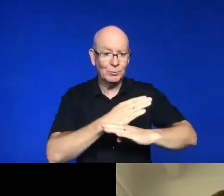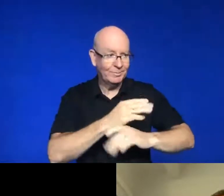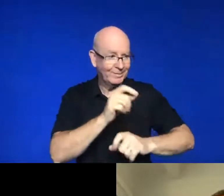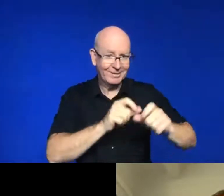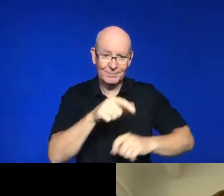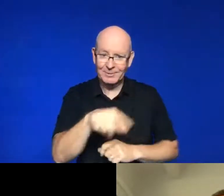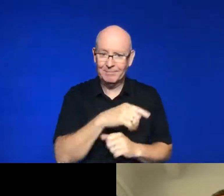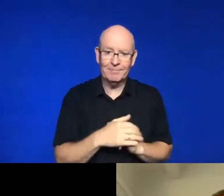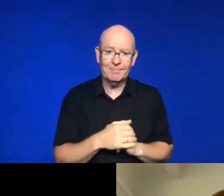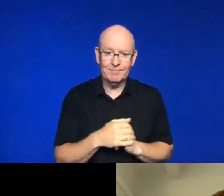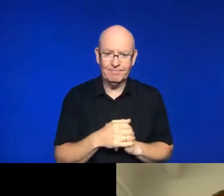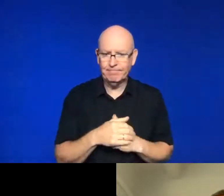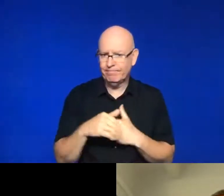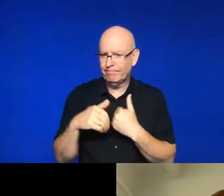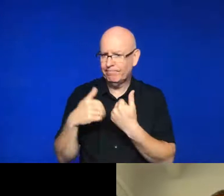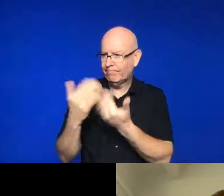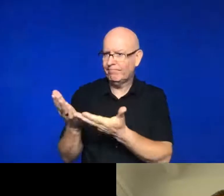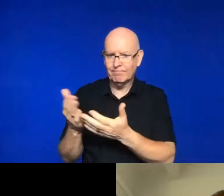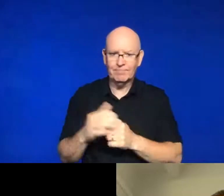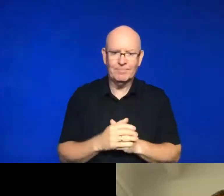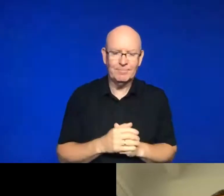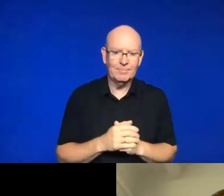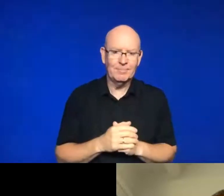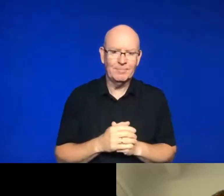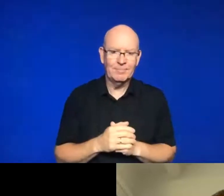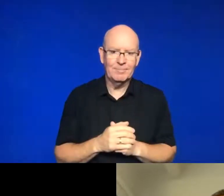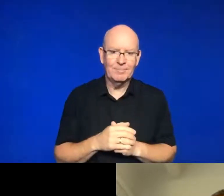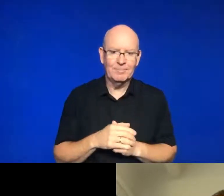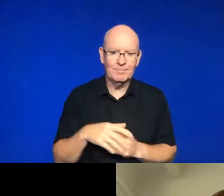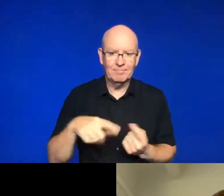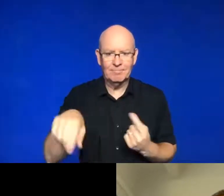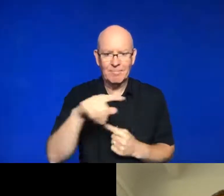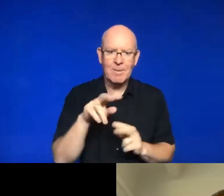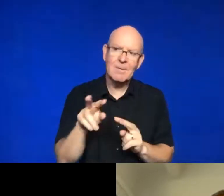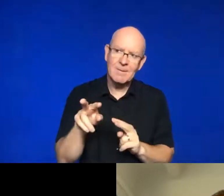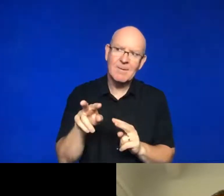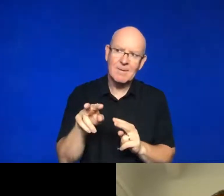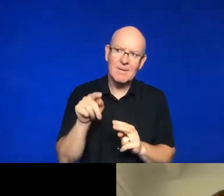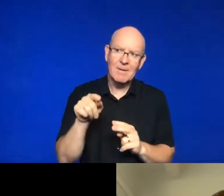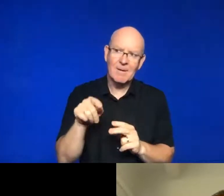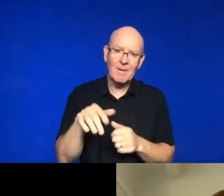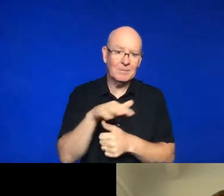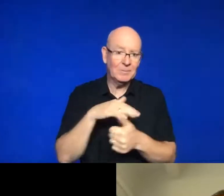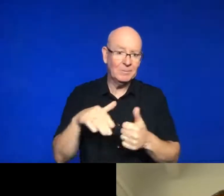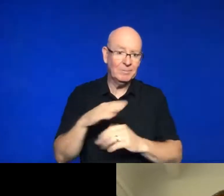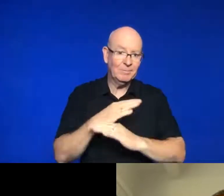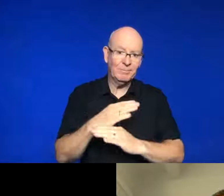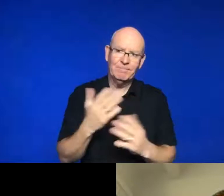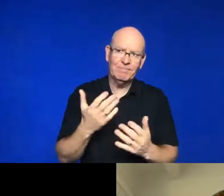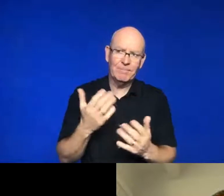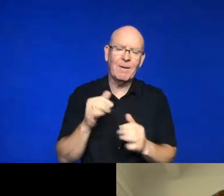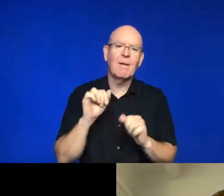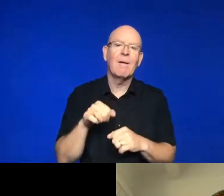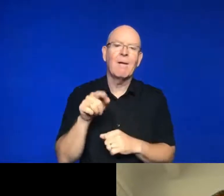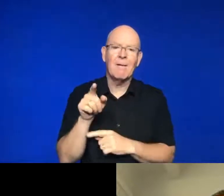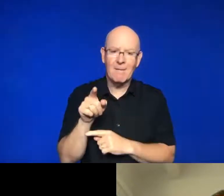and can share your views and experience in the next 15 minutes, I will invite Mr. Alex Cote to give